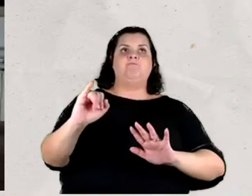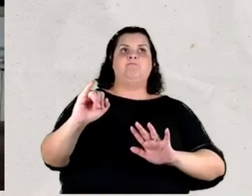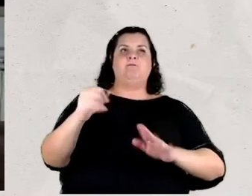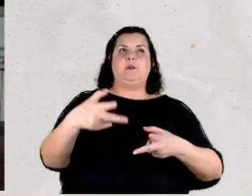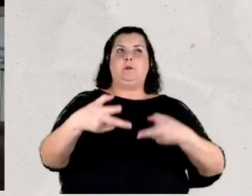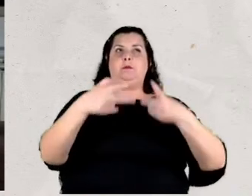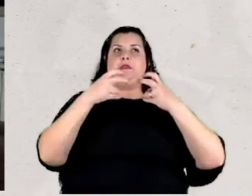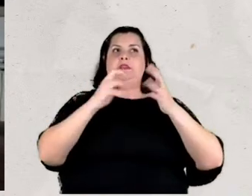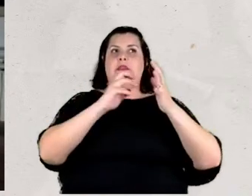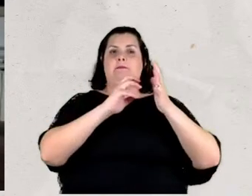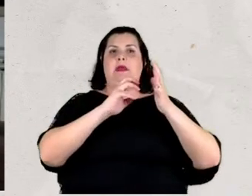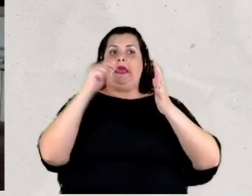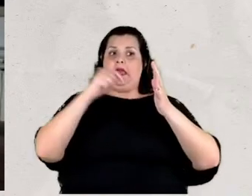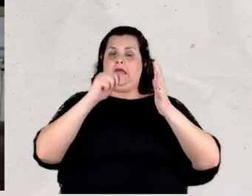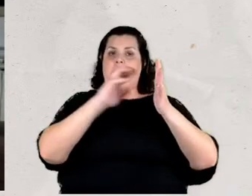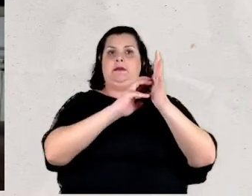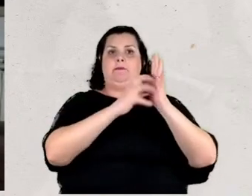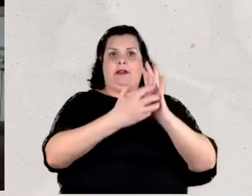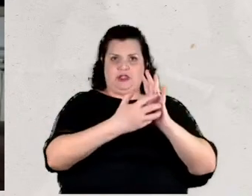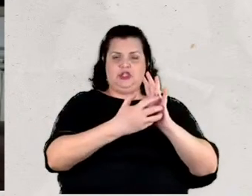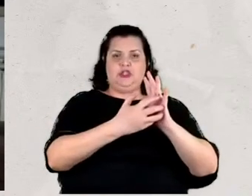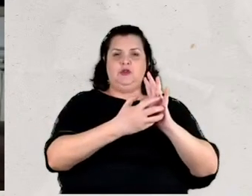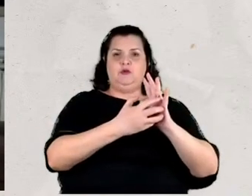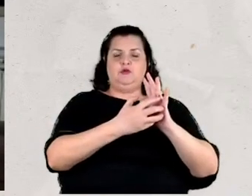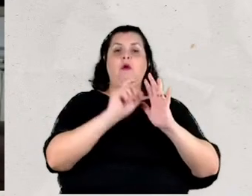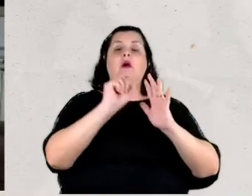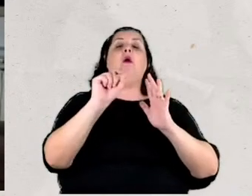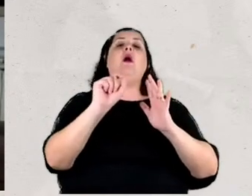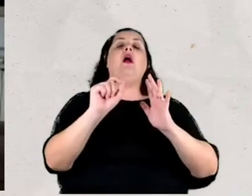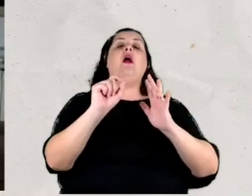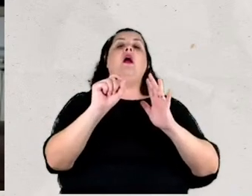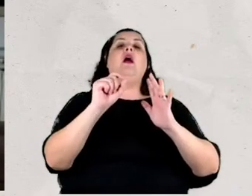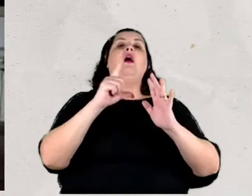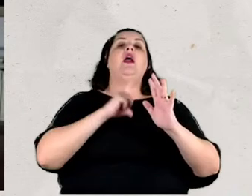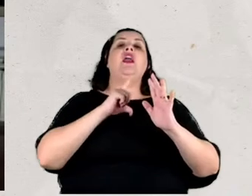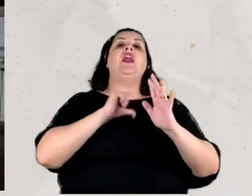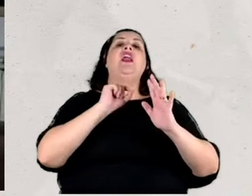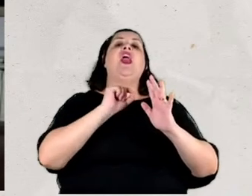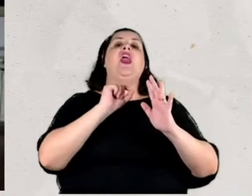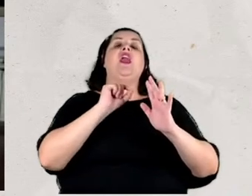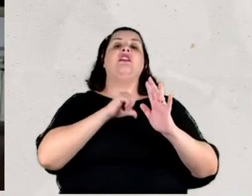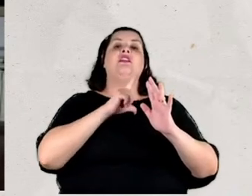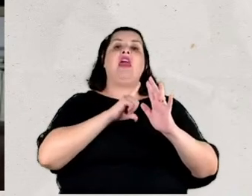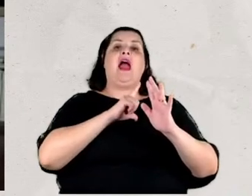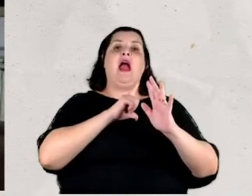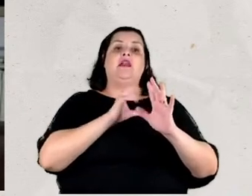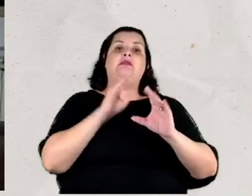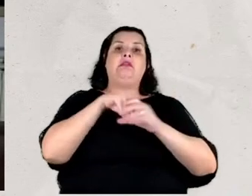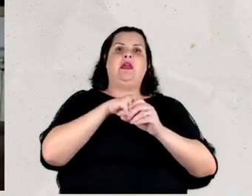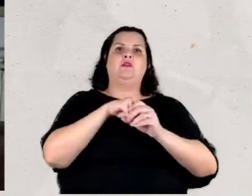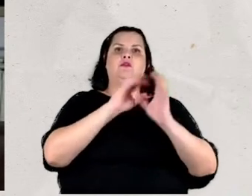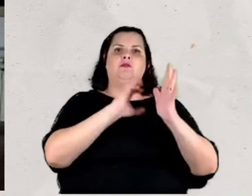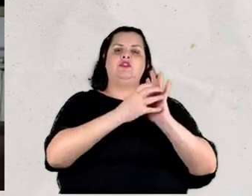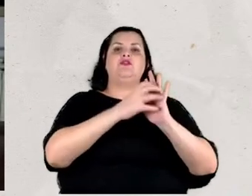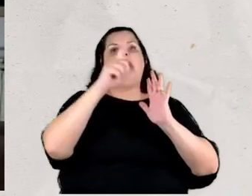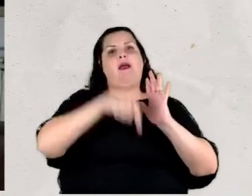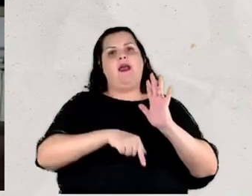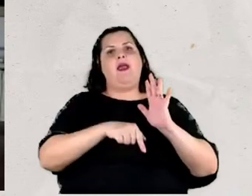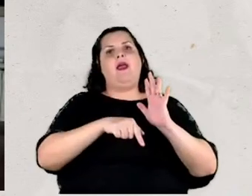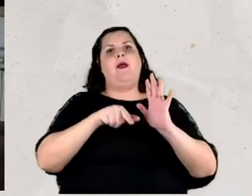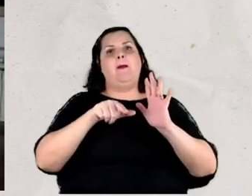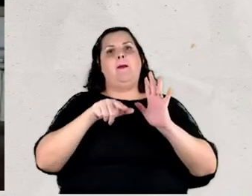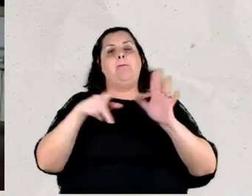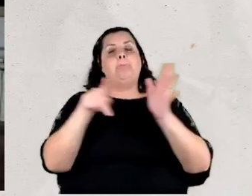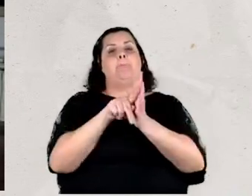parties are right-wing. And those parties, I'm speaking about the New Hope Party of Gideon Saar, Bennett's